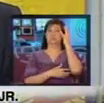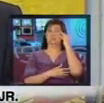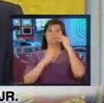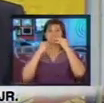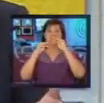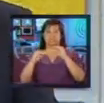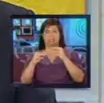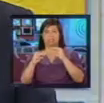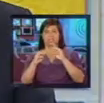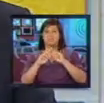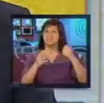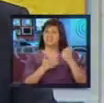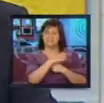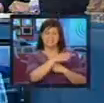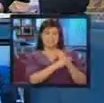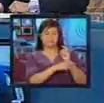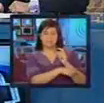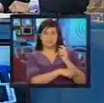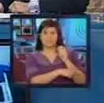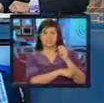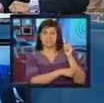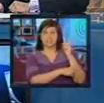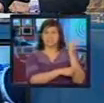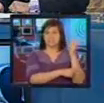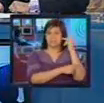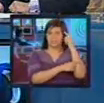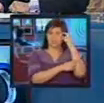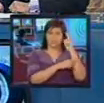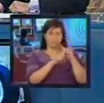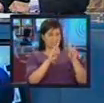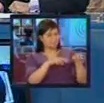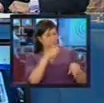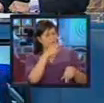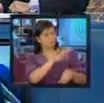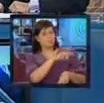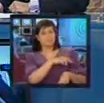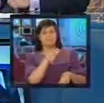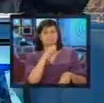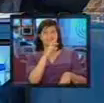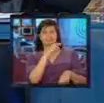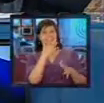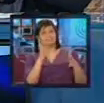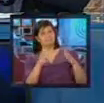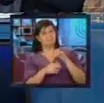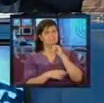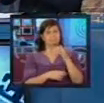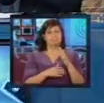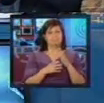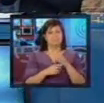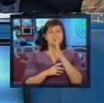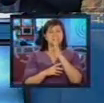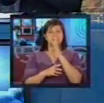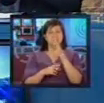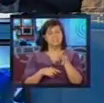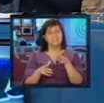message. If he is like that, why are they stopping him? Why are they trivializing him? Yeah, that, and this speech definitely